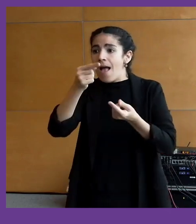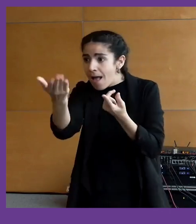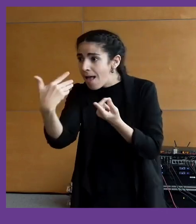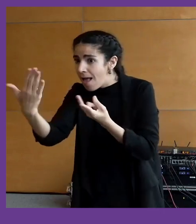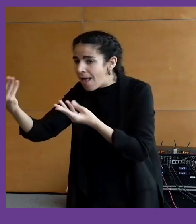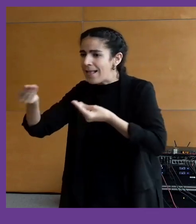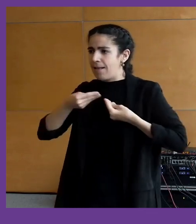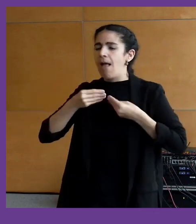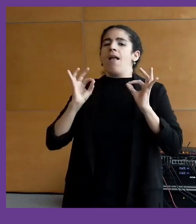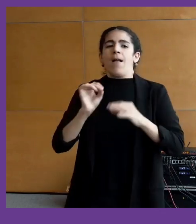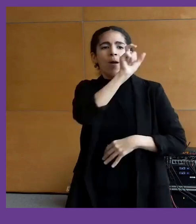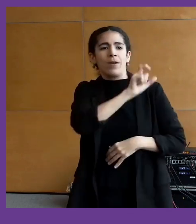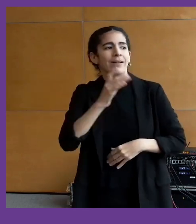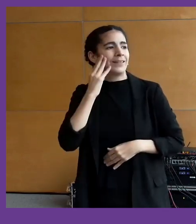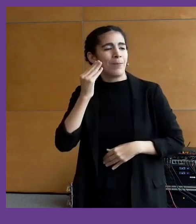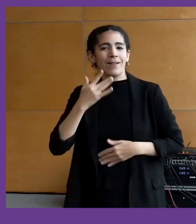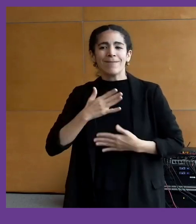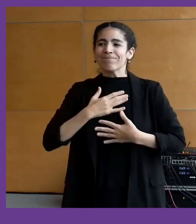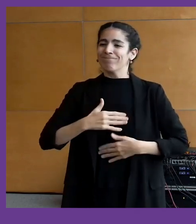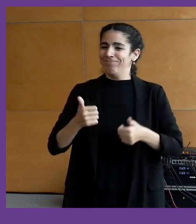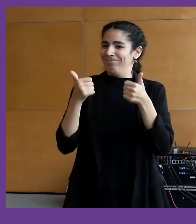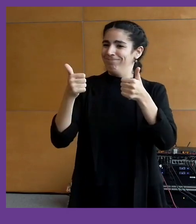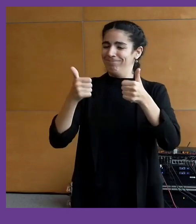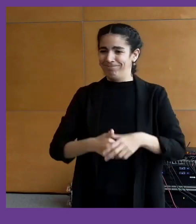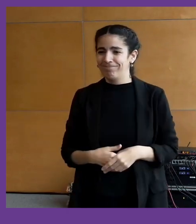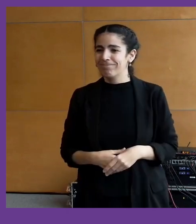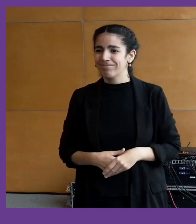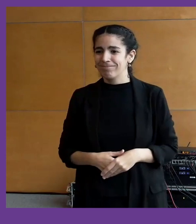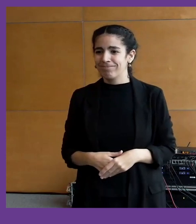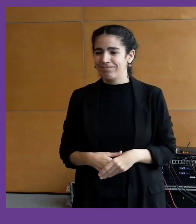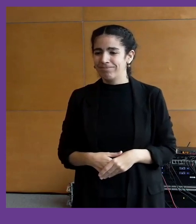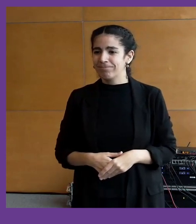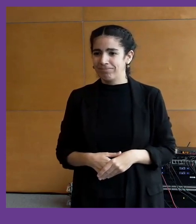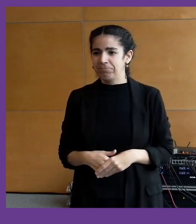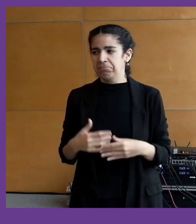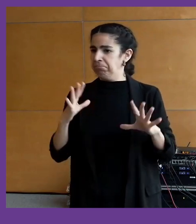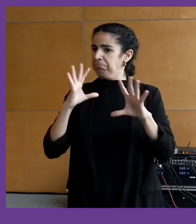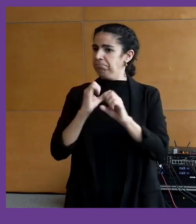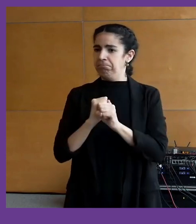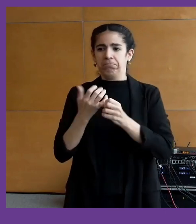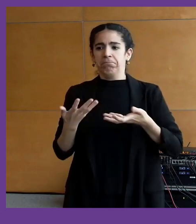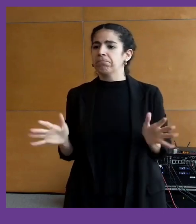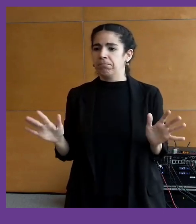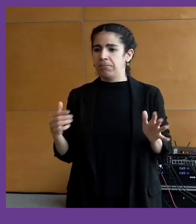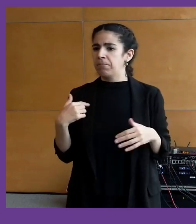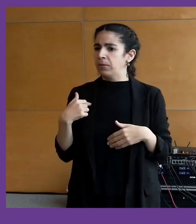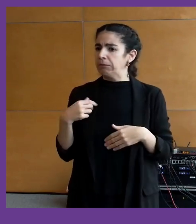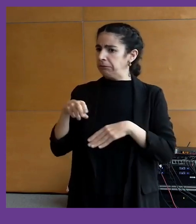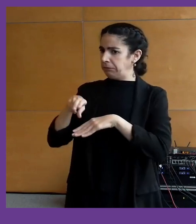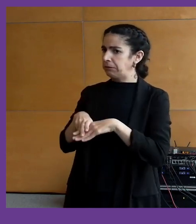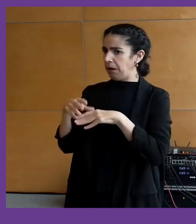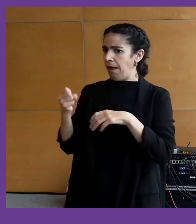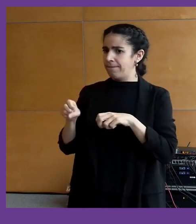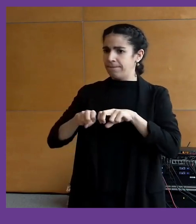Just to make it short, ladies and gentlemen, today we have panelists such as the Minister of Tourism of Ecuador joining us soon,